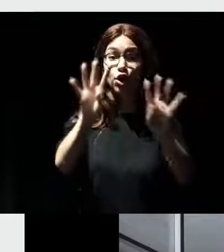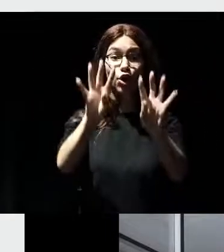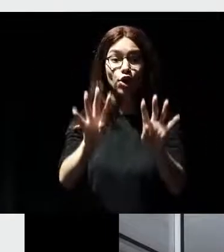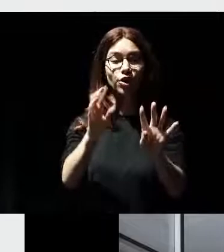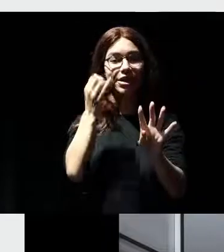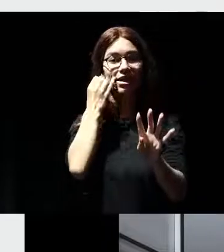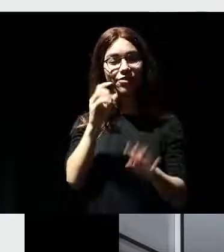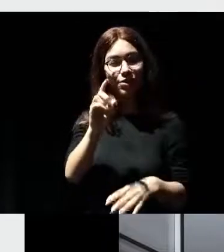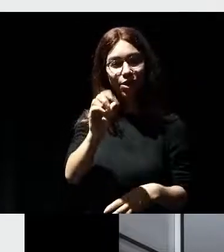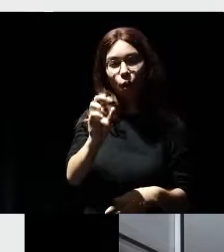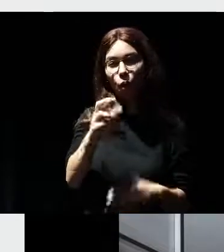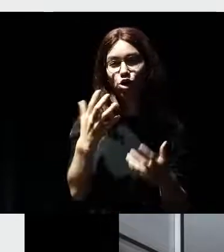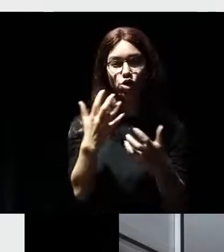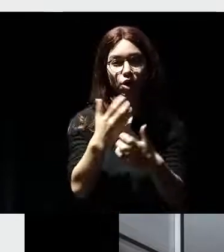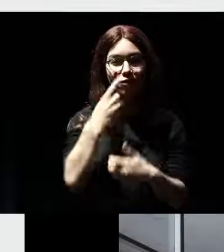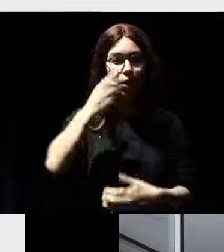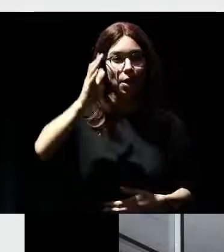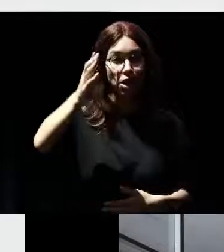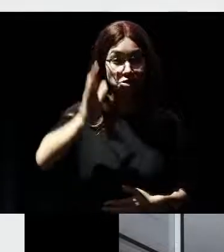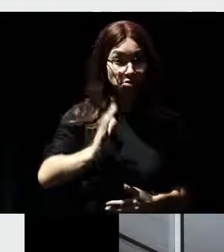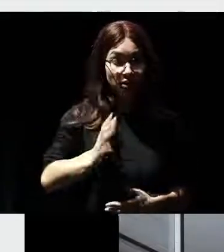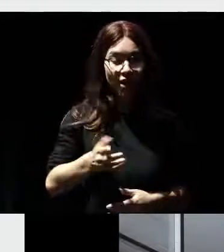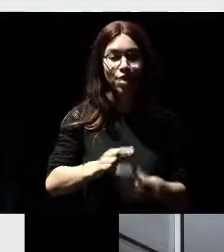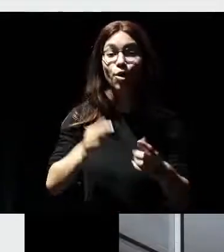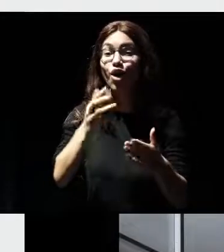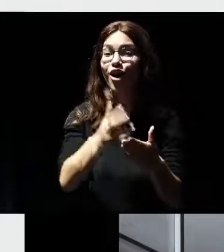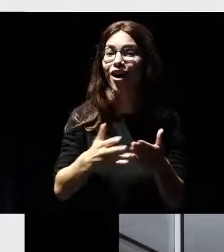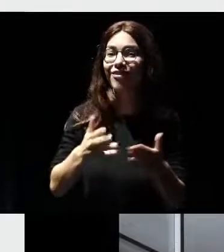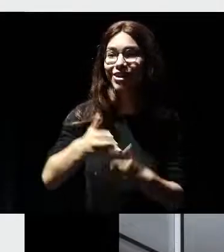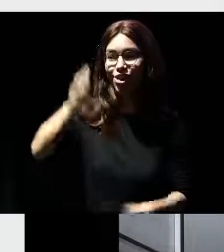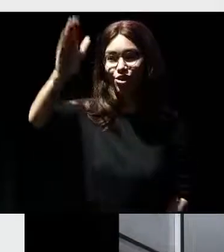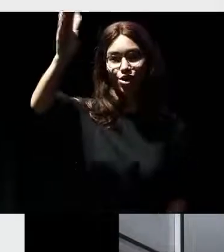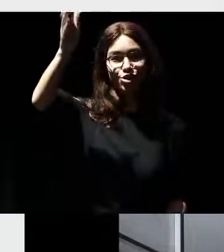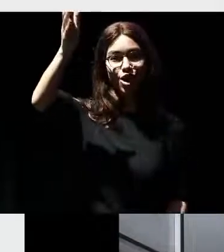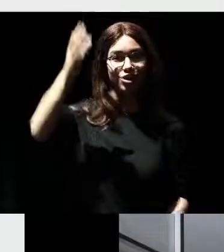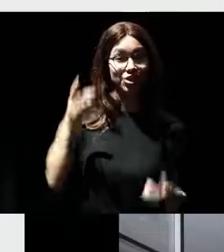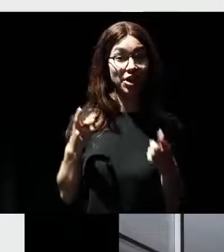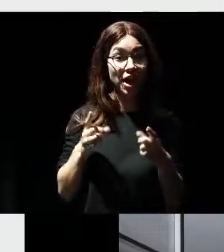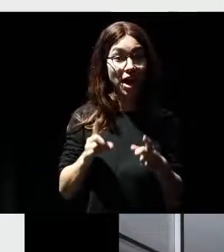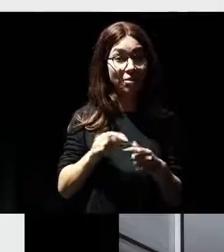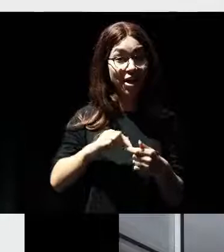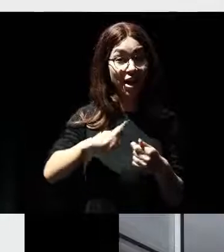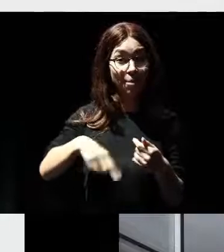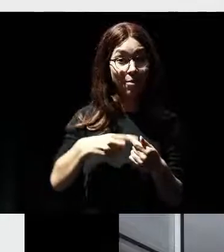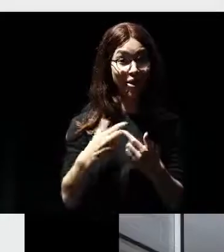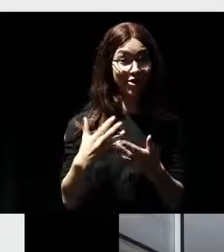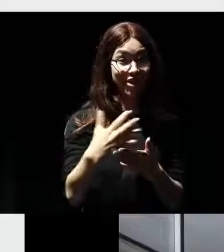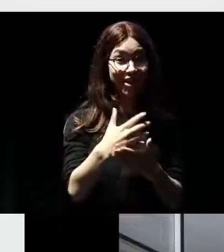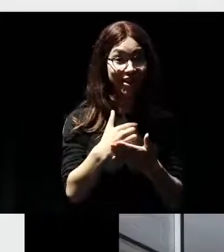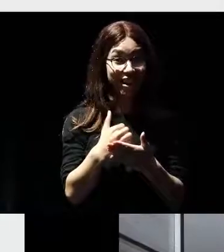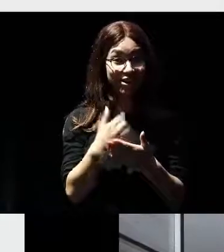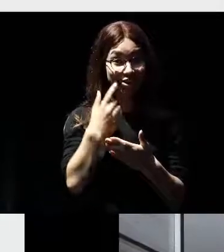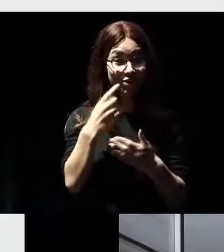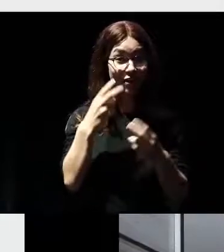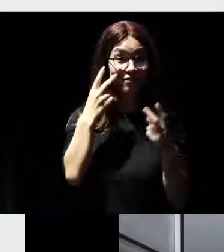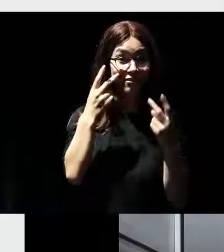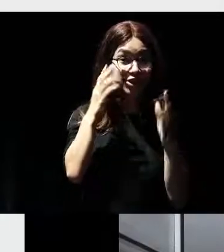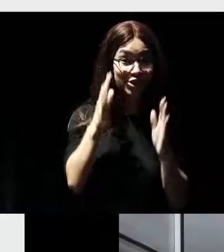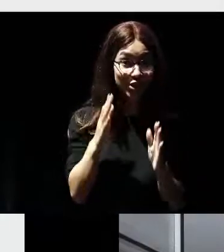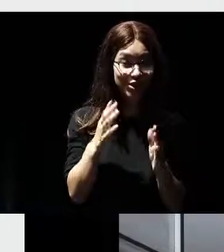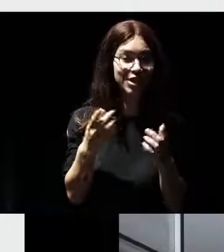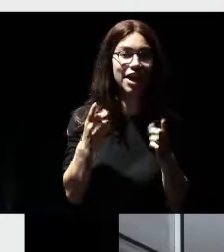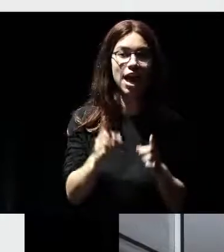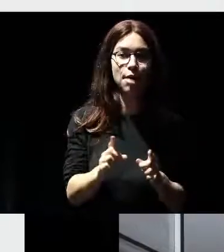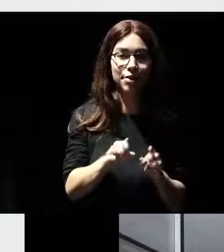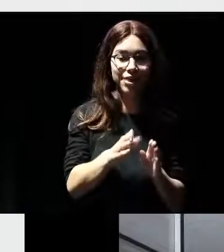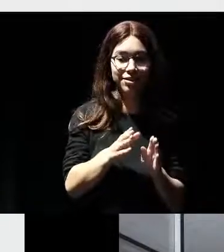privacy or be darkened for lectures. But often the talks that are going on about the collection to visitors are happening right adjacent